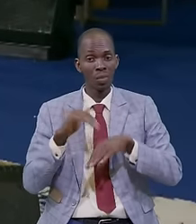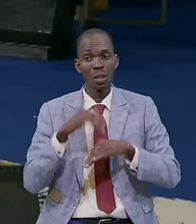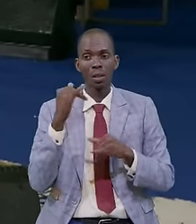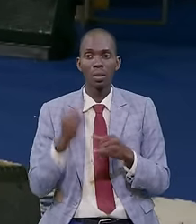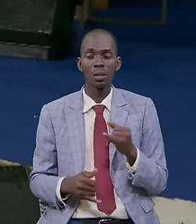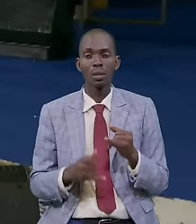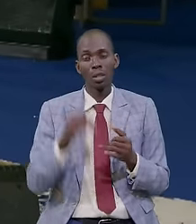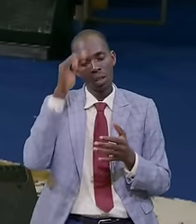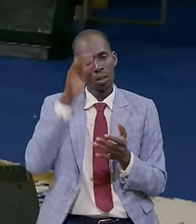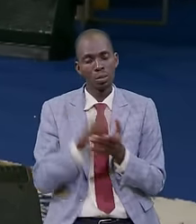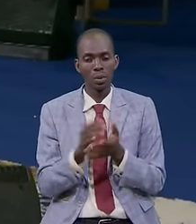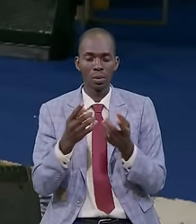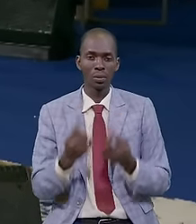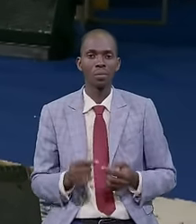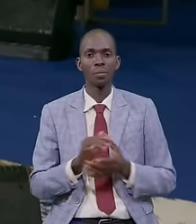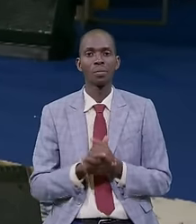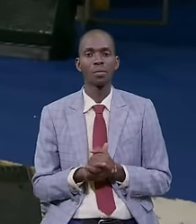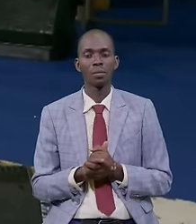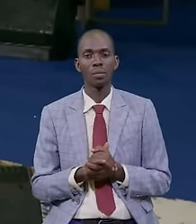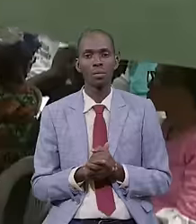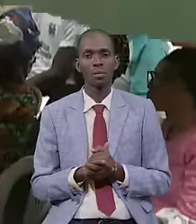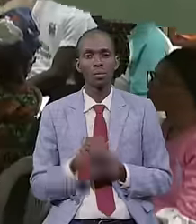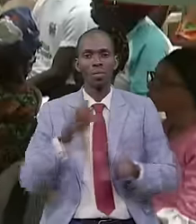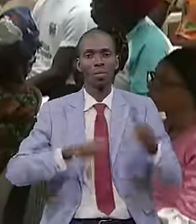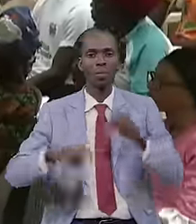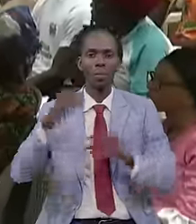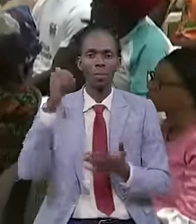husband came. You didn't say amen. Amen.